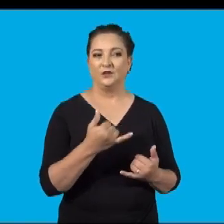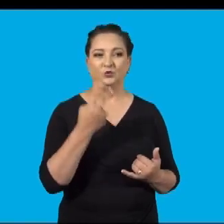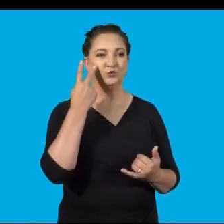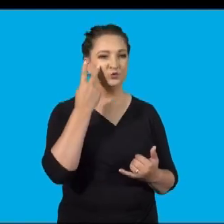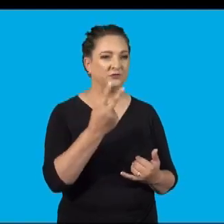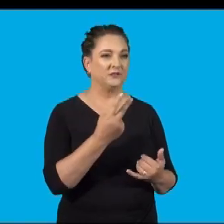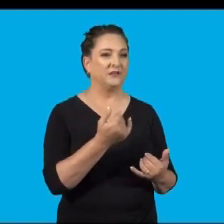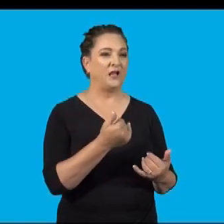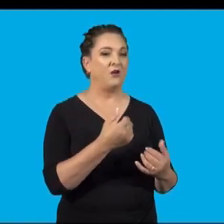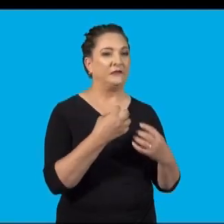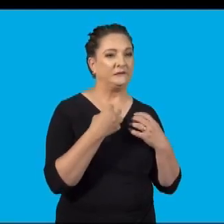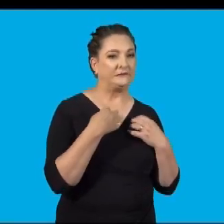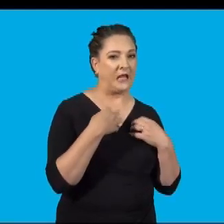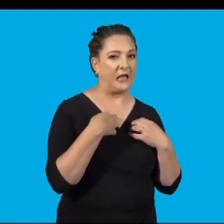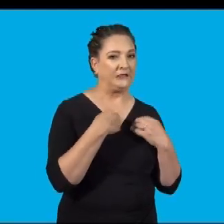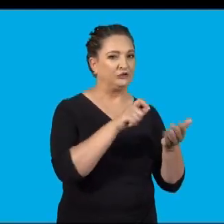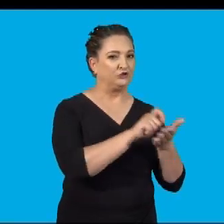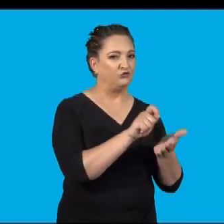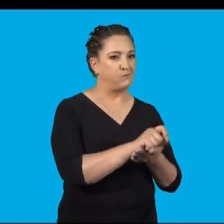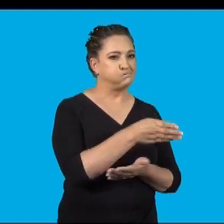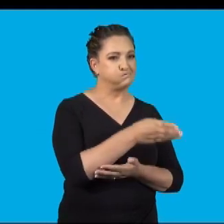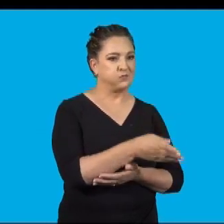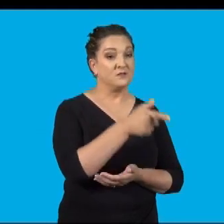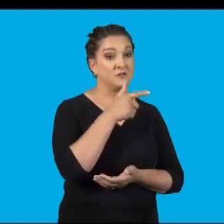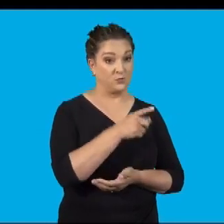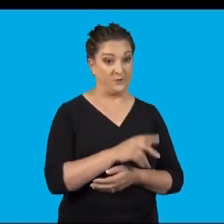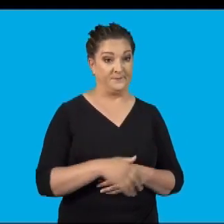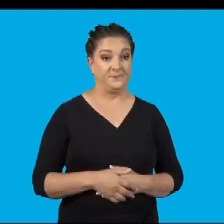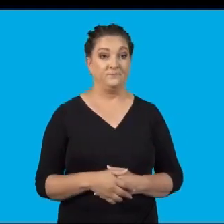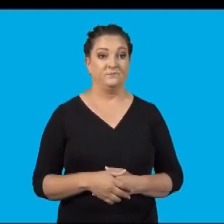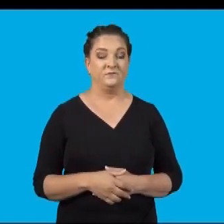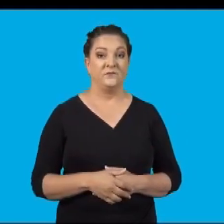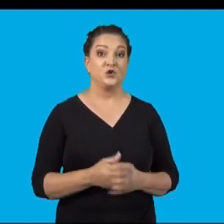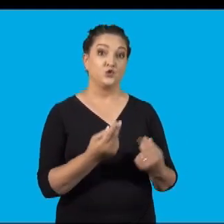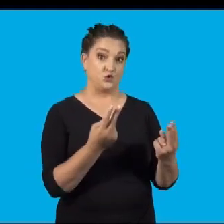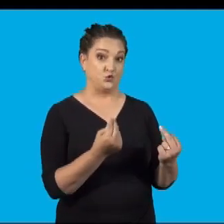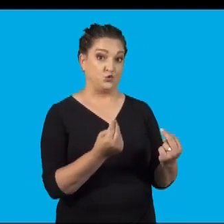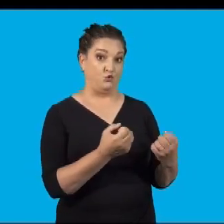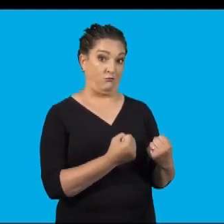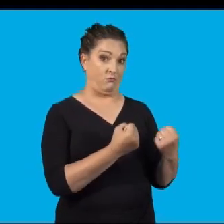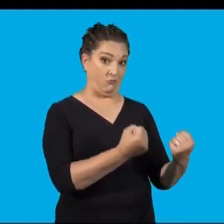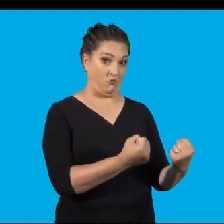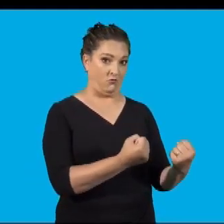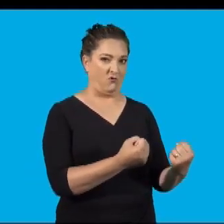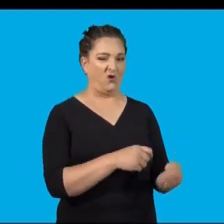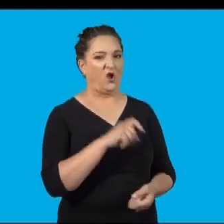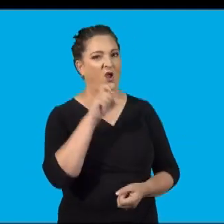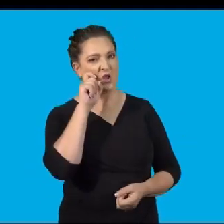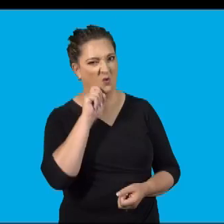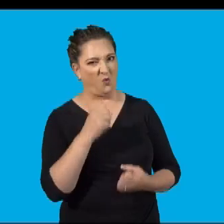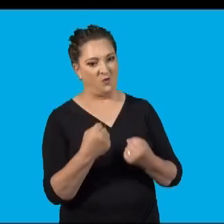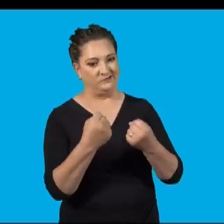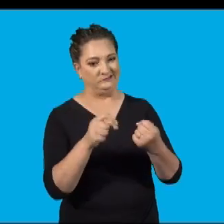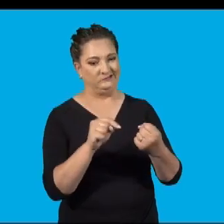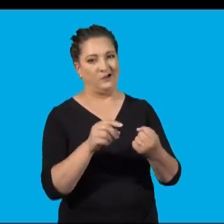asset register reflected the following. Okay, so we have a new one and an old one that